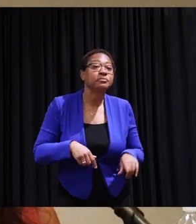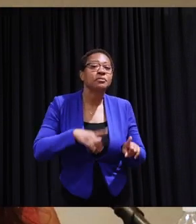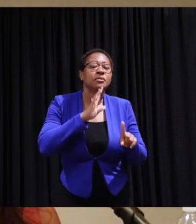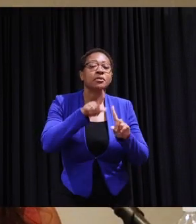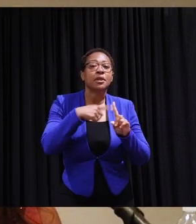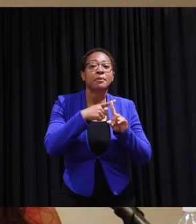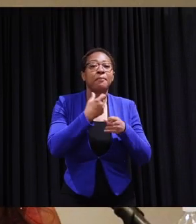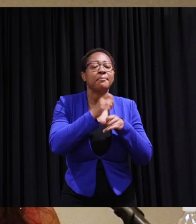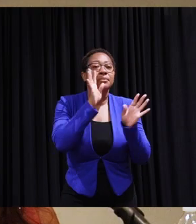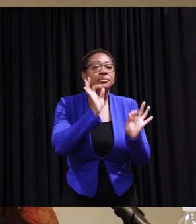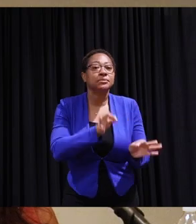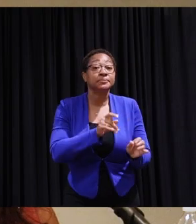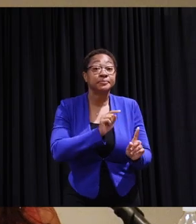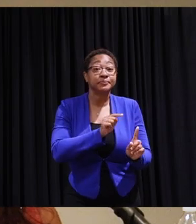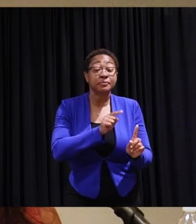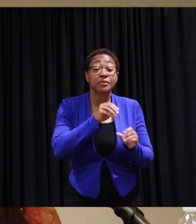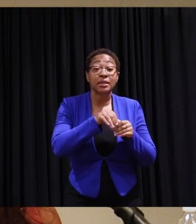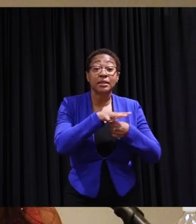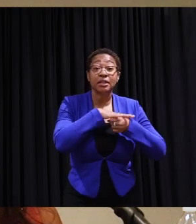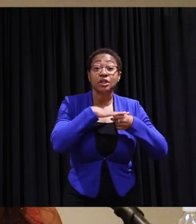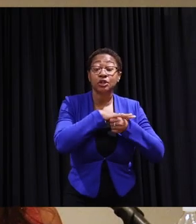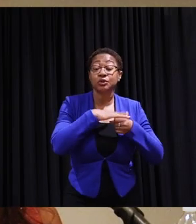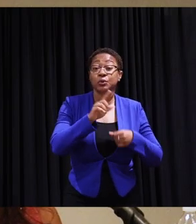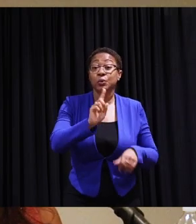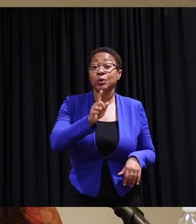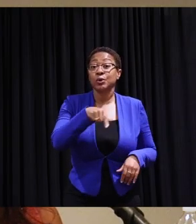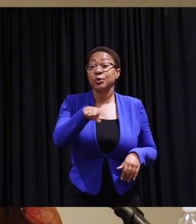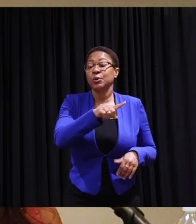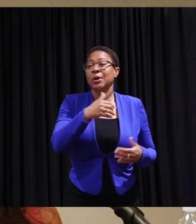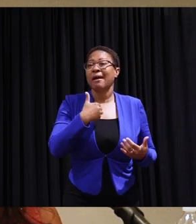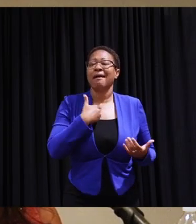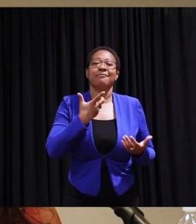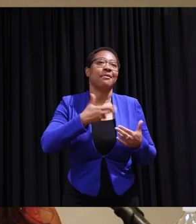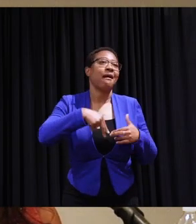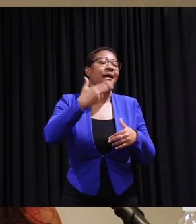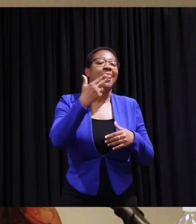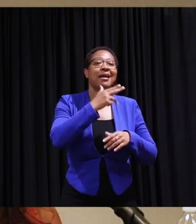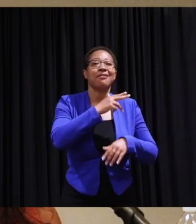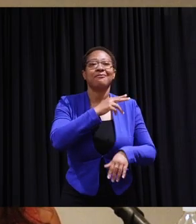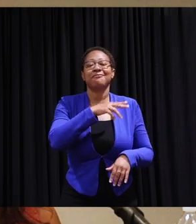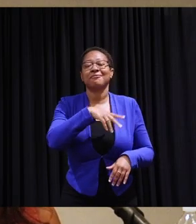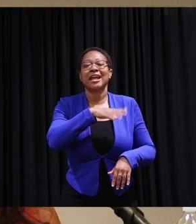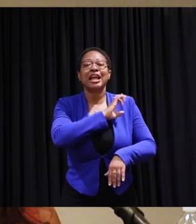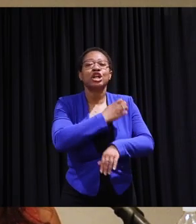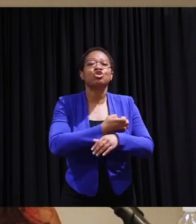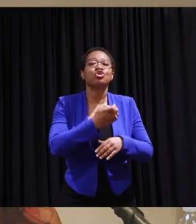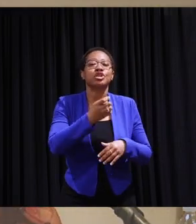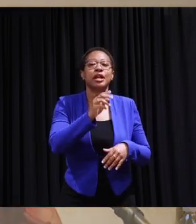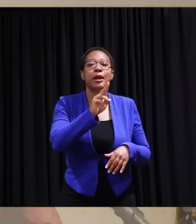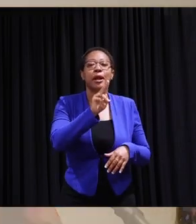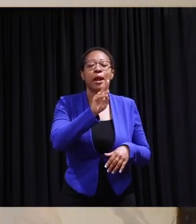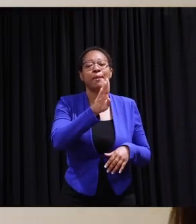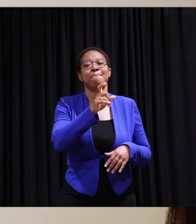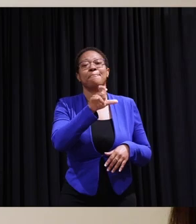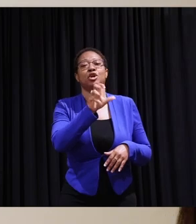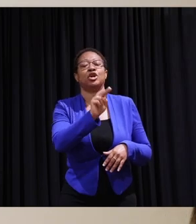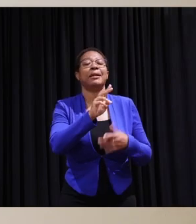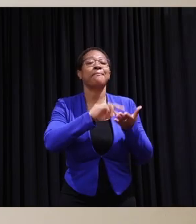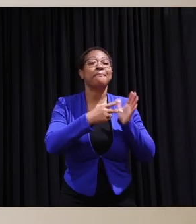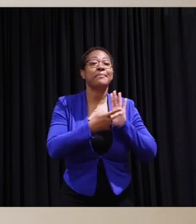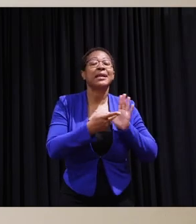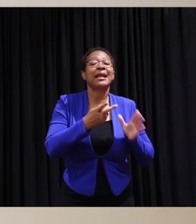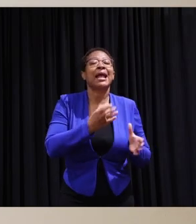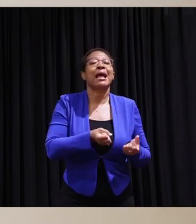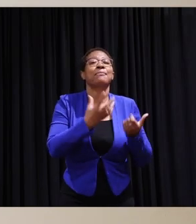making decisions, so in these areas that you have high energy burden is the percentage of your income